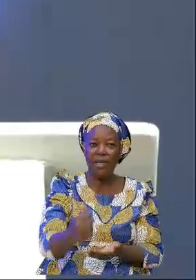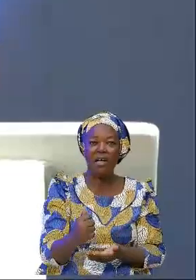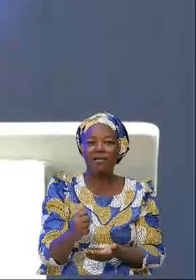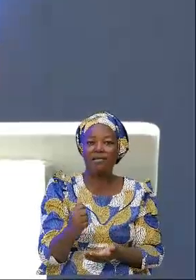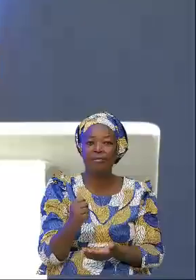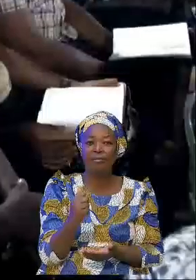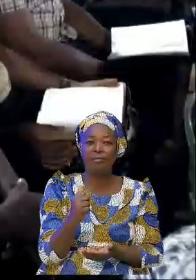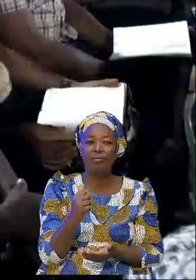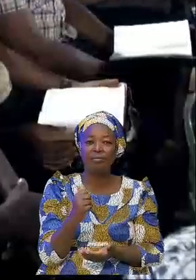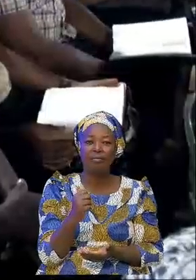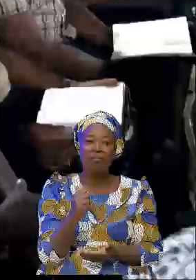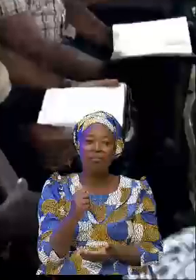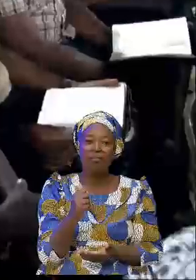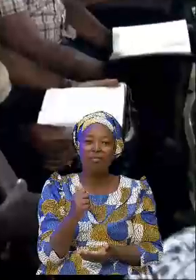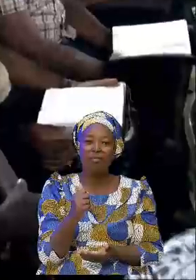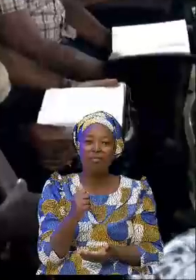Lord.